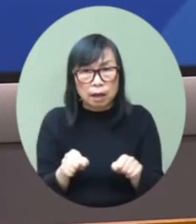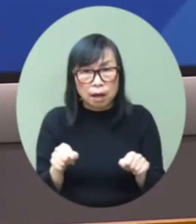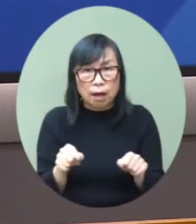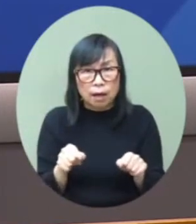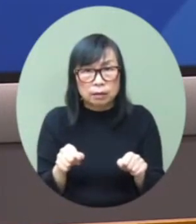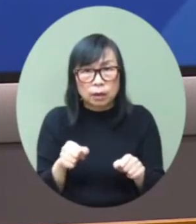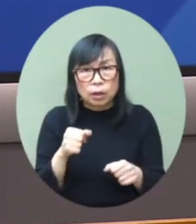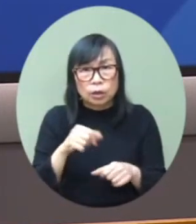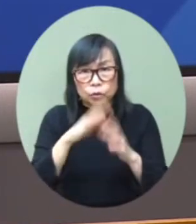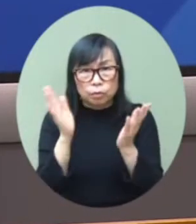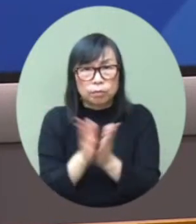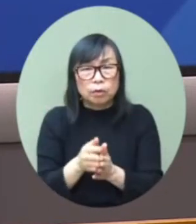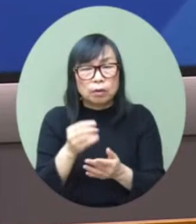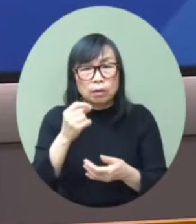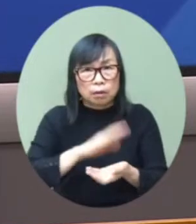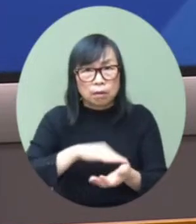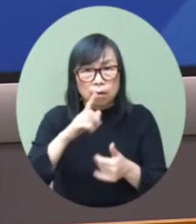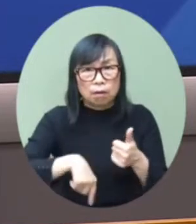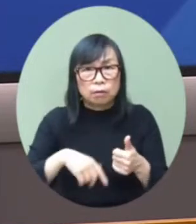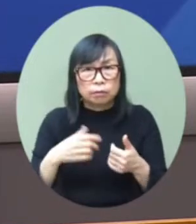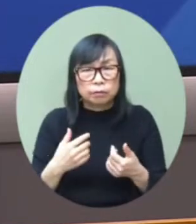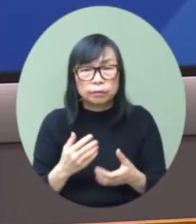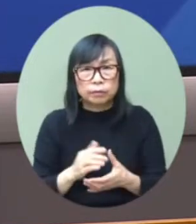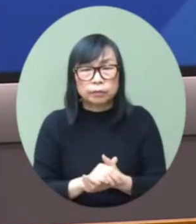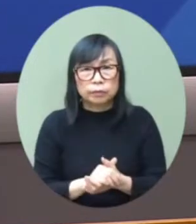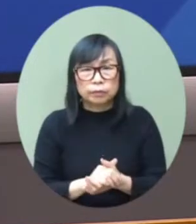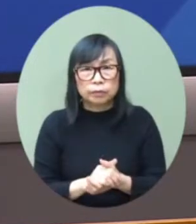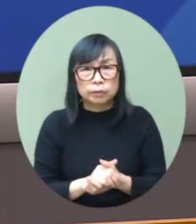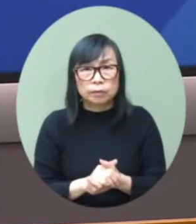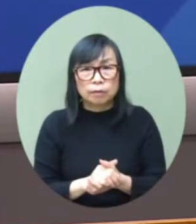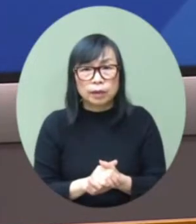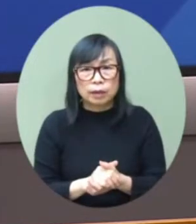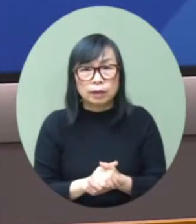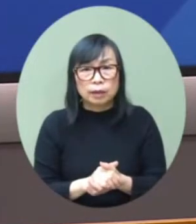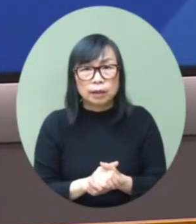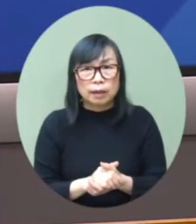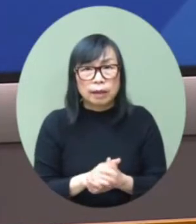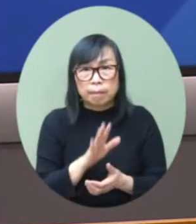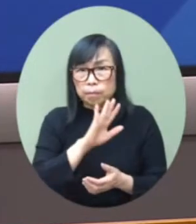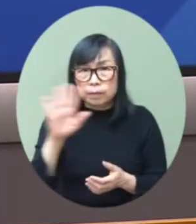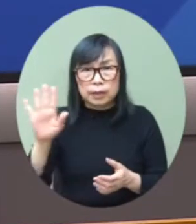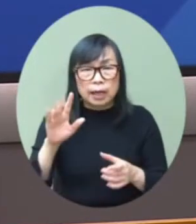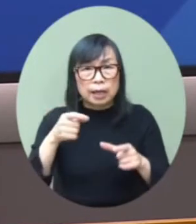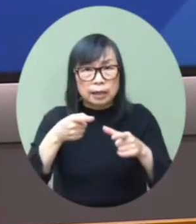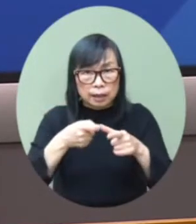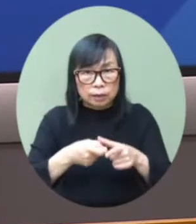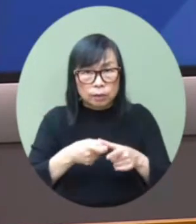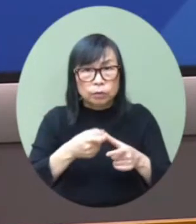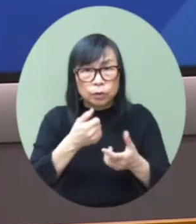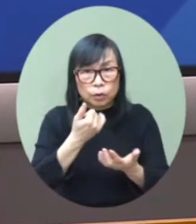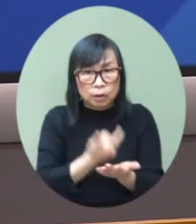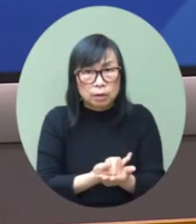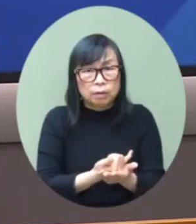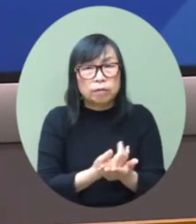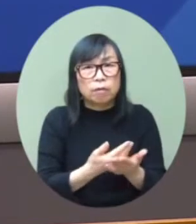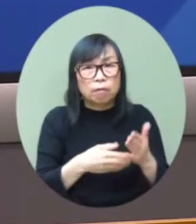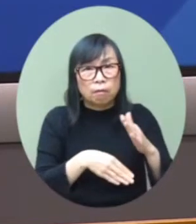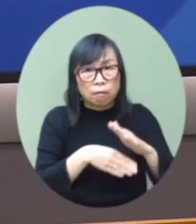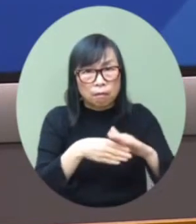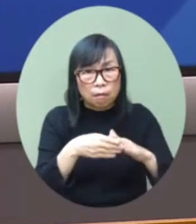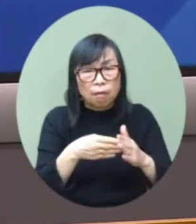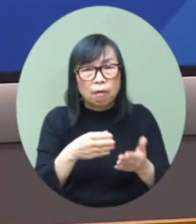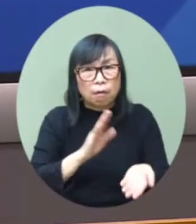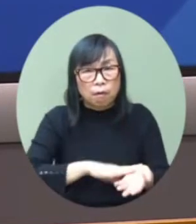so that we can arrange to clear all the cases within the shortest possible time. And for the